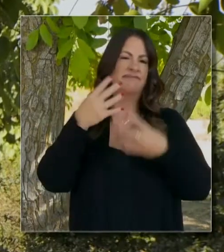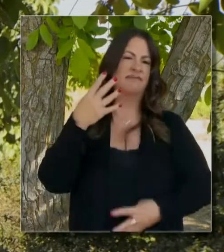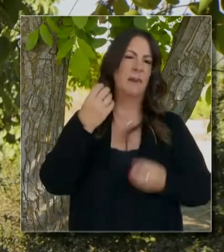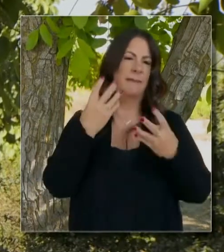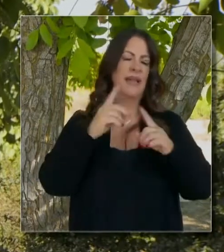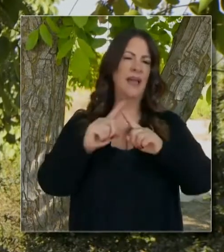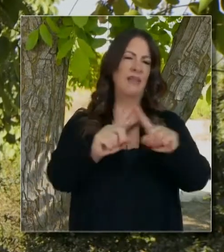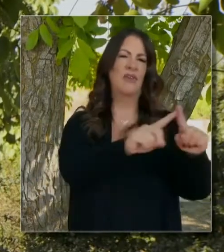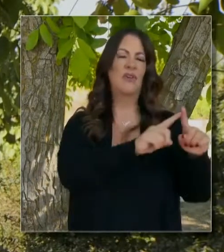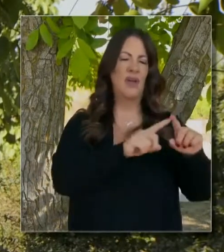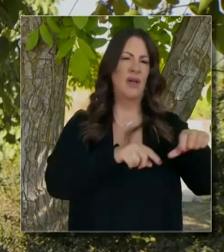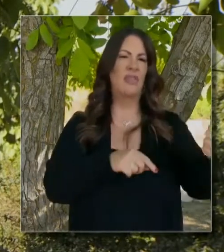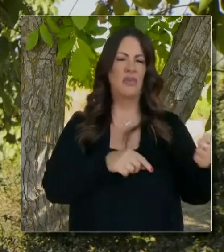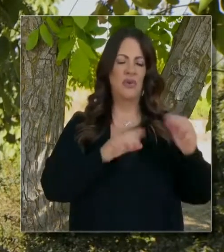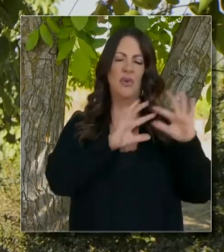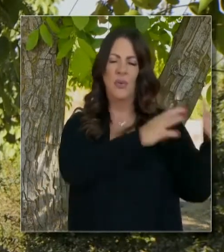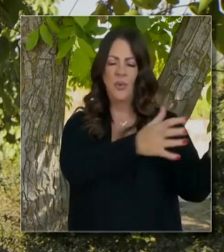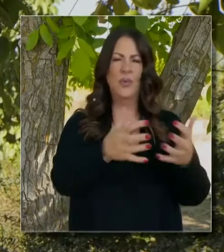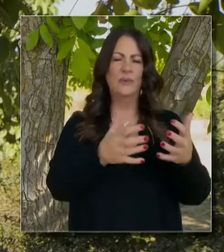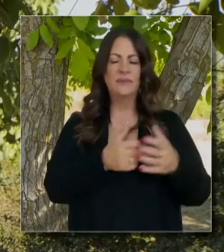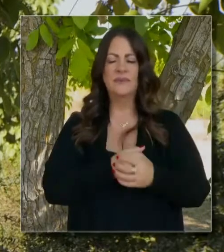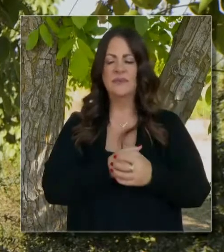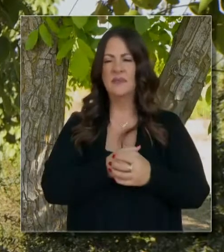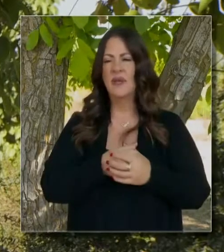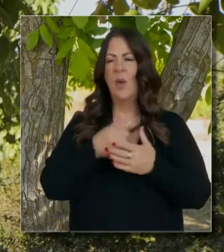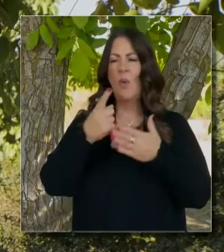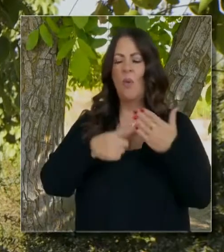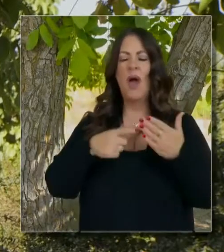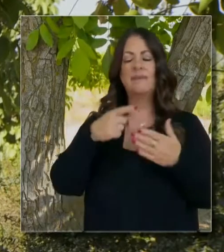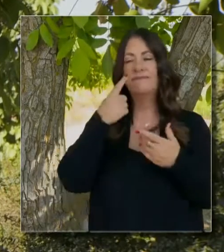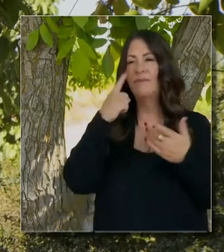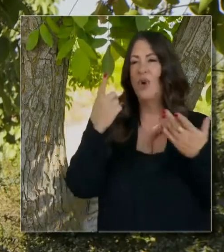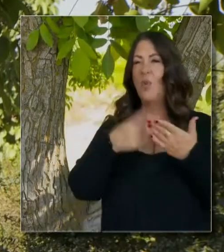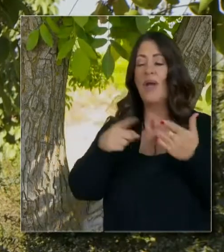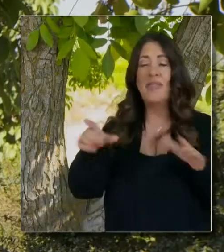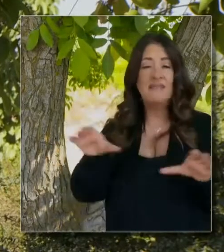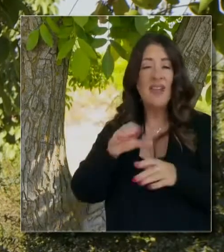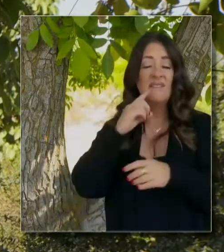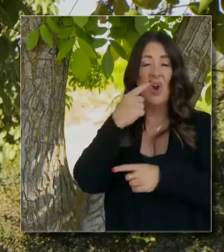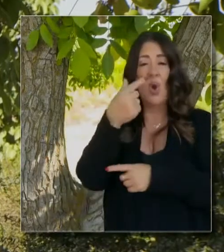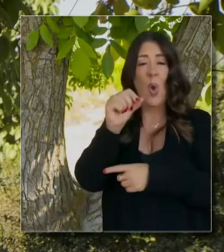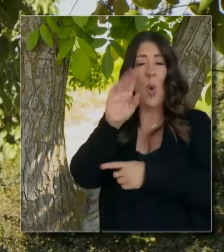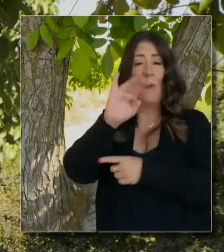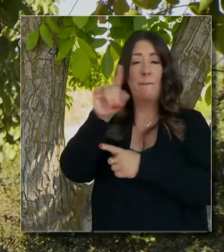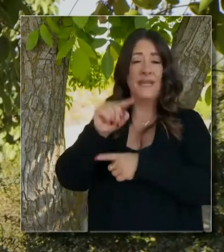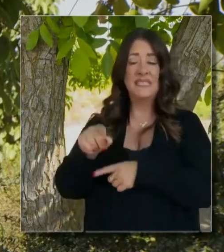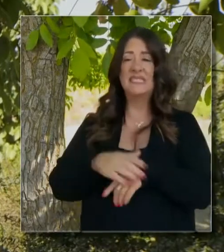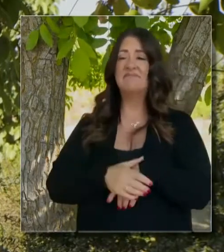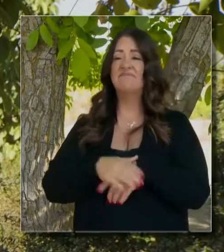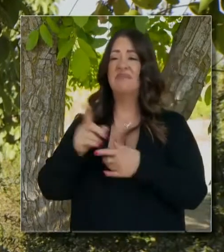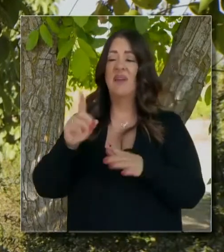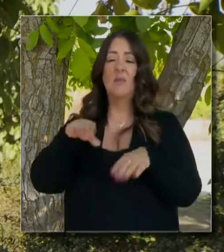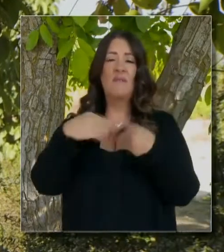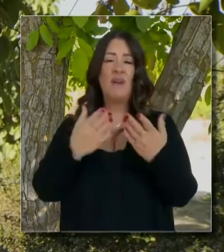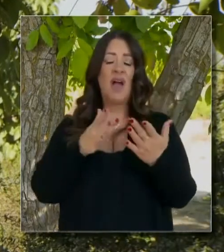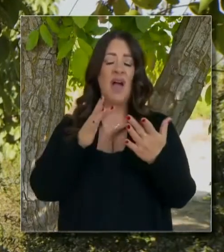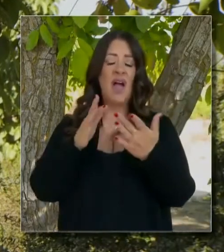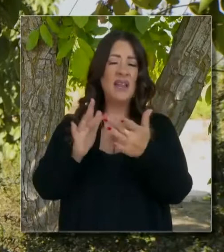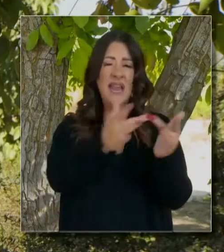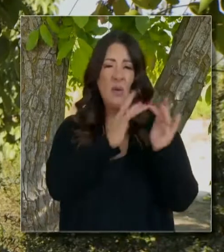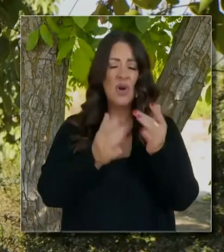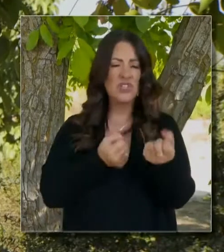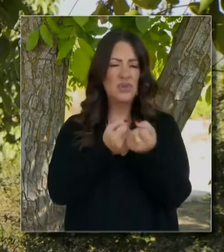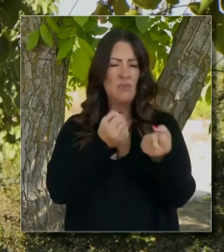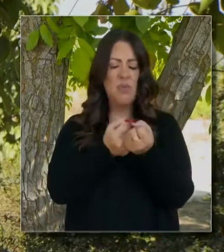state has, including formally the work that's being done at GoBiz and the incredible network of small business supports that exist